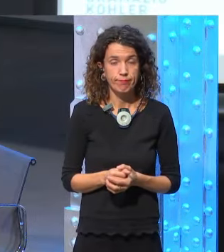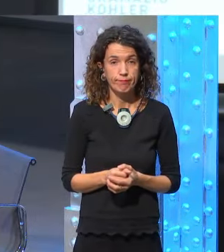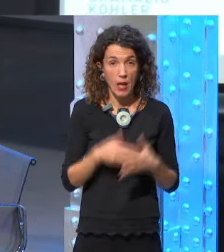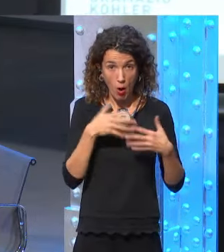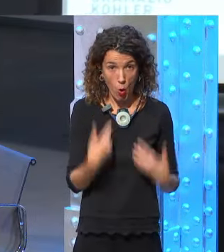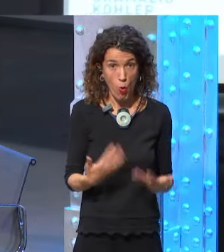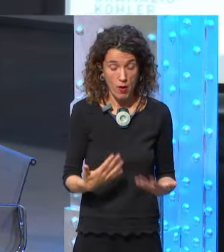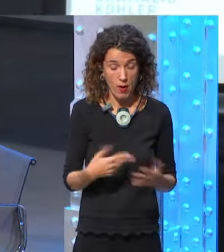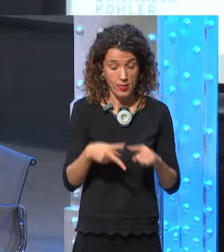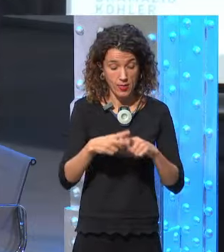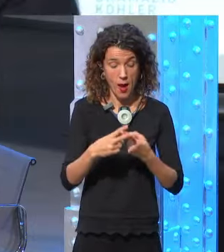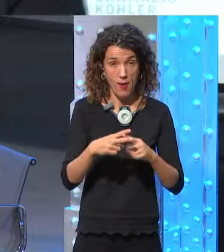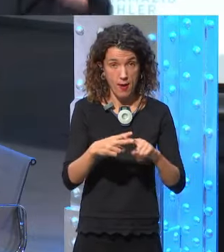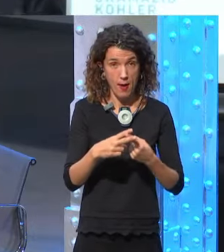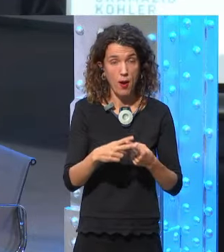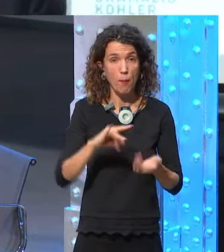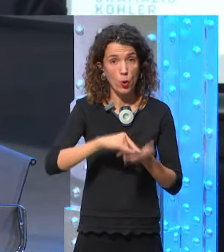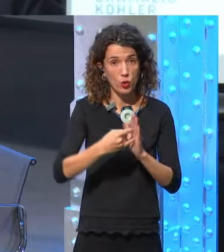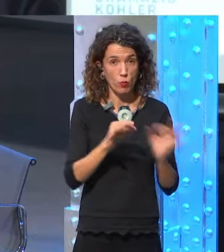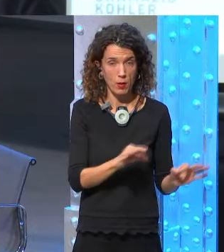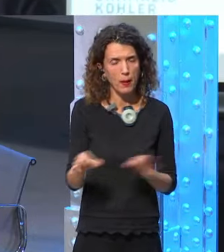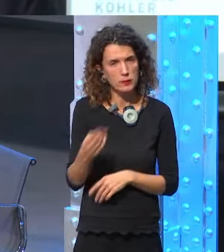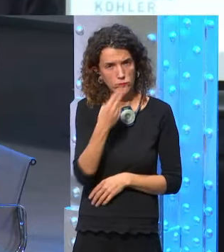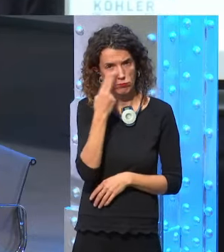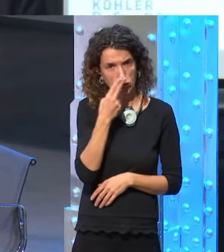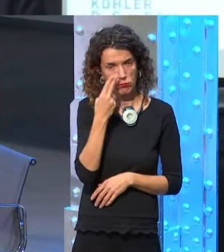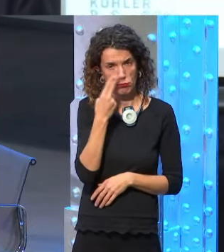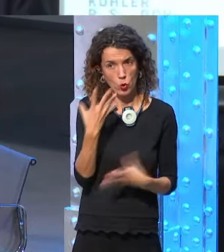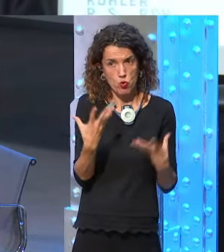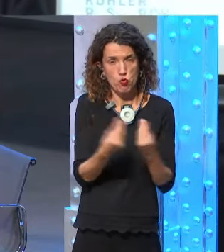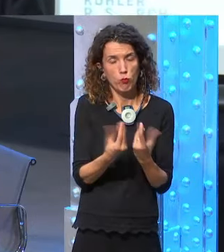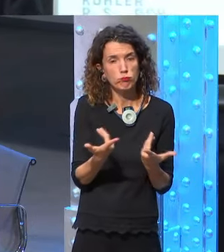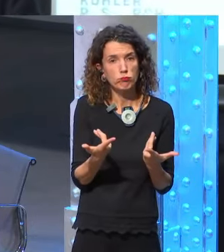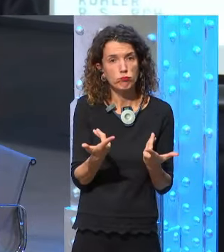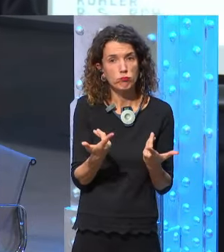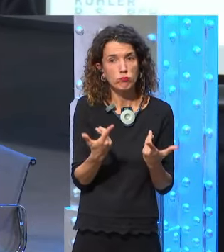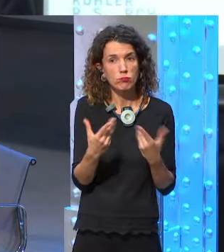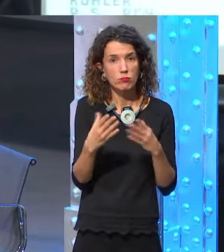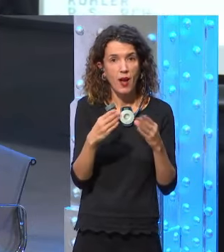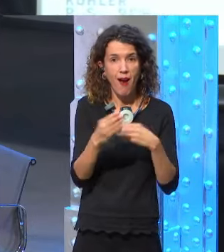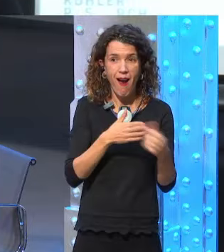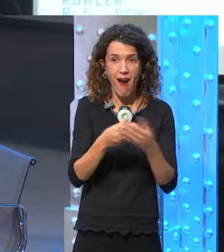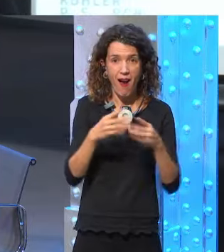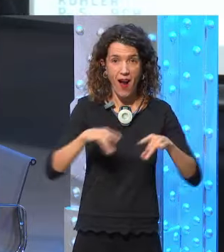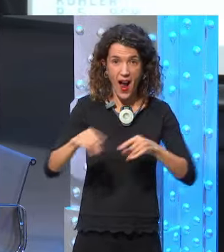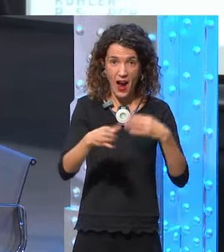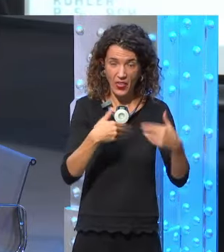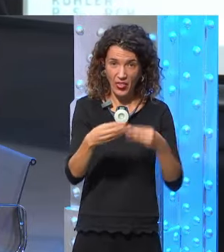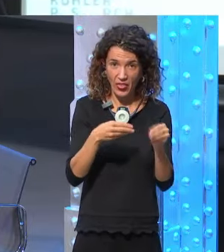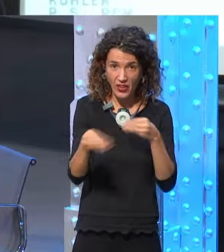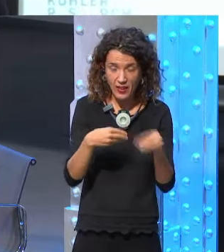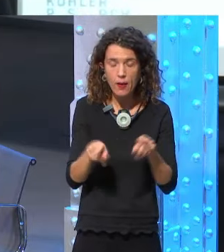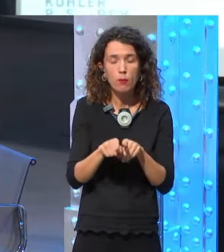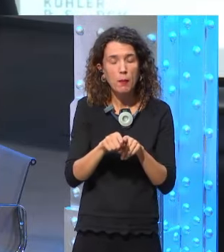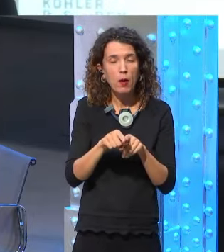We're actually shooting clay, just to give you a bit of a fantasy on what you can do. But there's